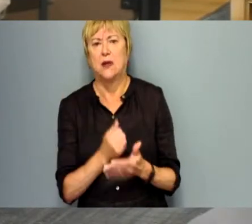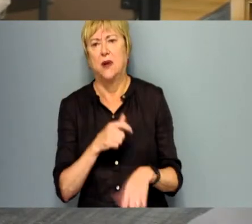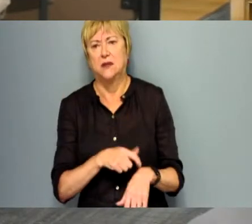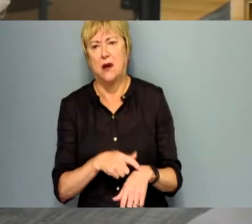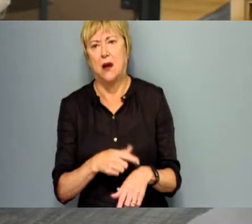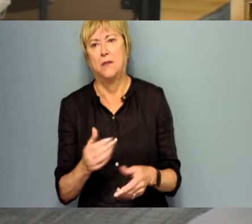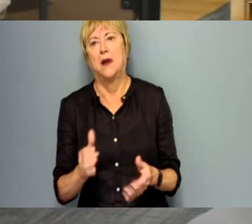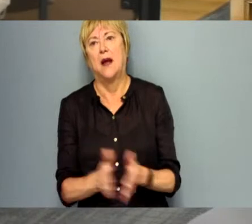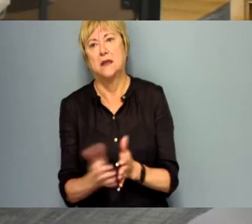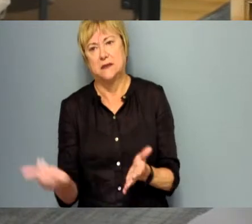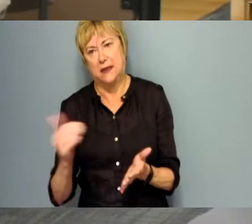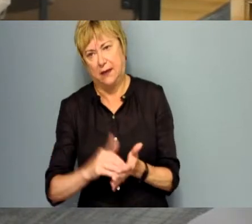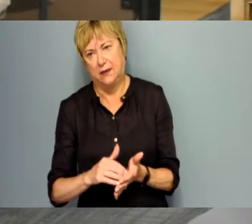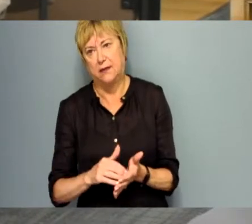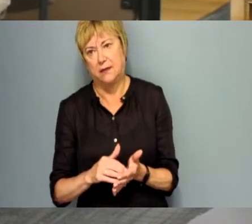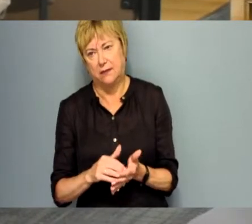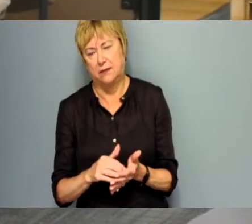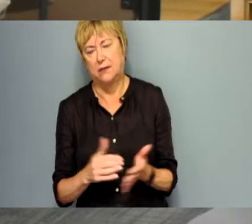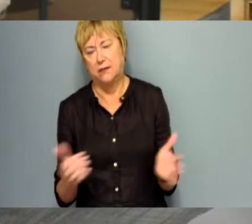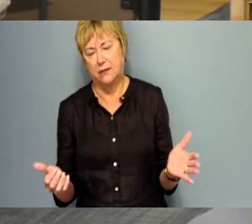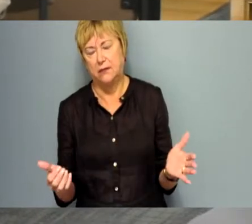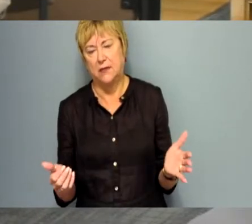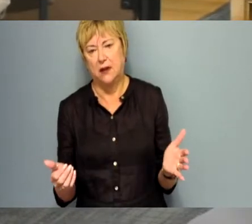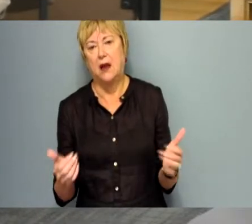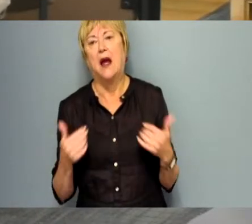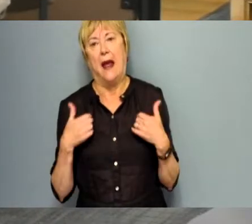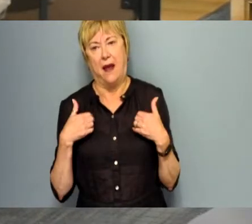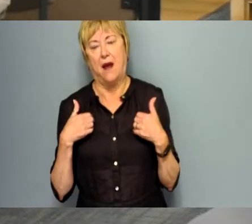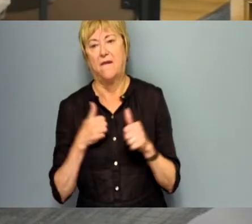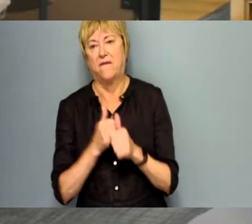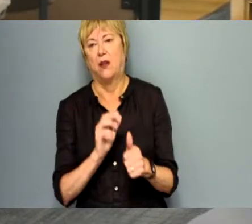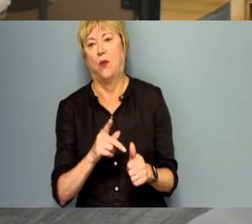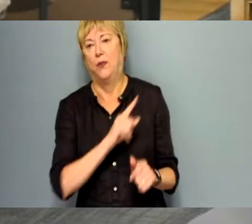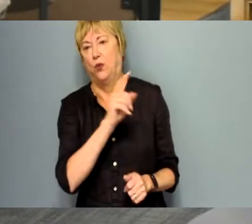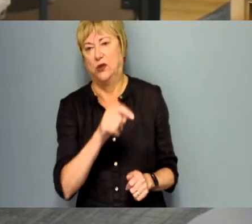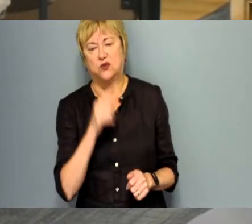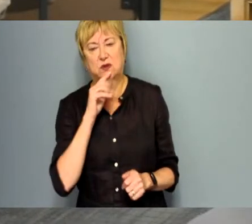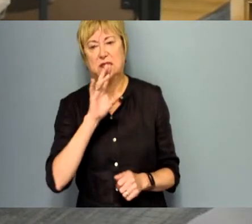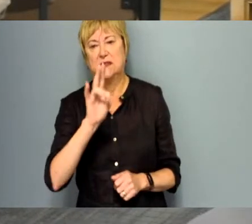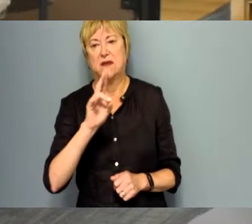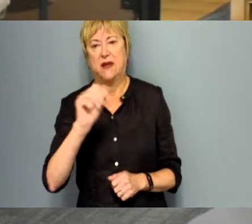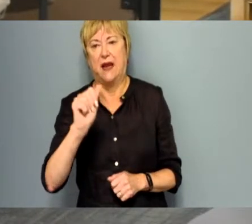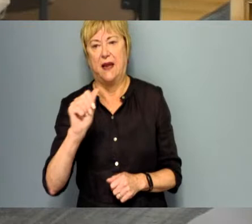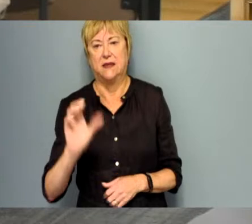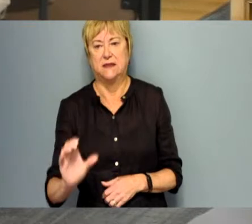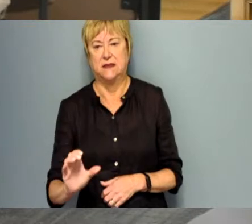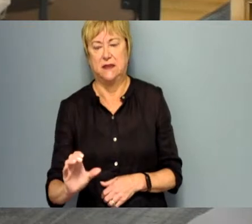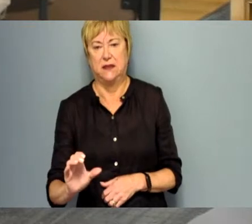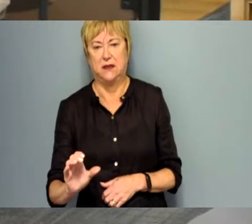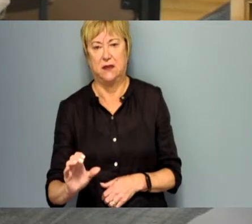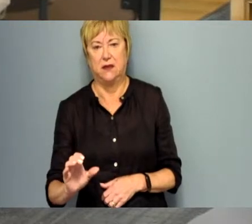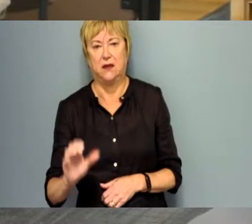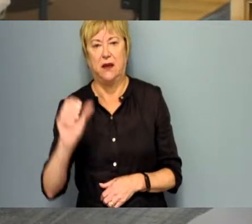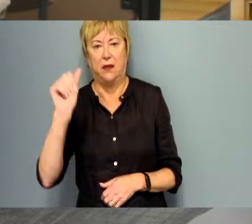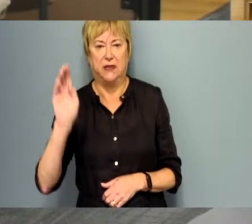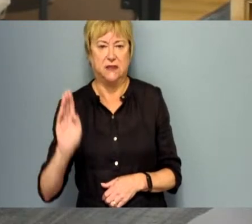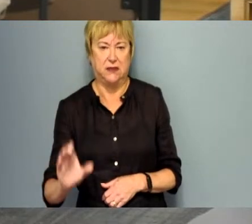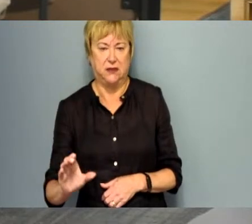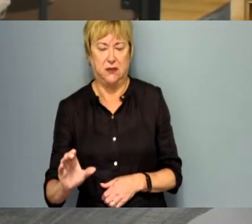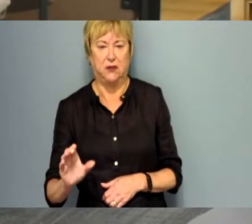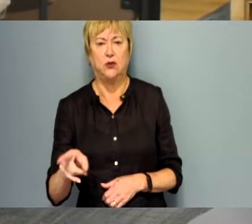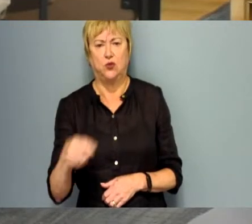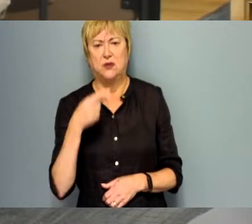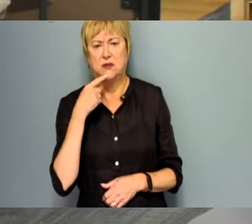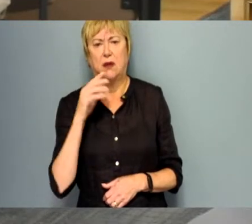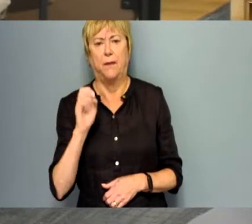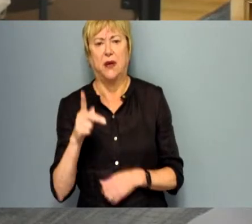again. I have a follow-up question on 7A to C. You, Mr. Harvey, you said Bucks